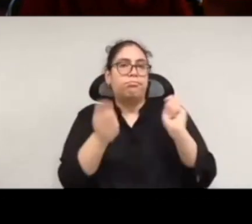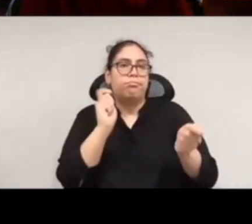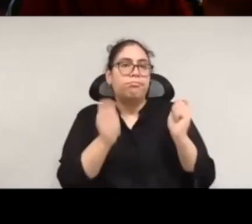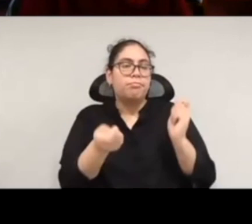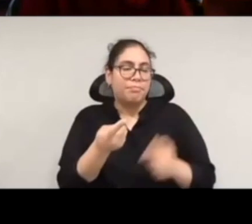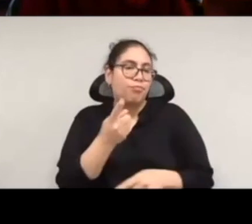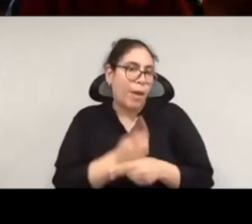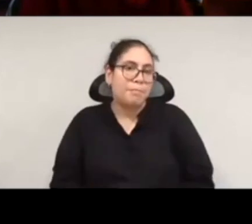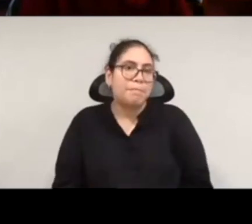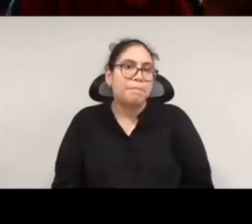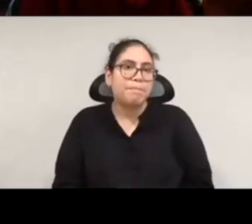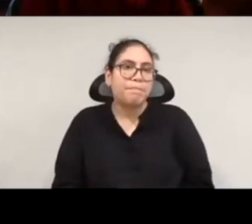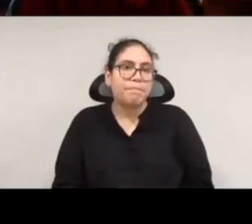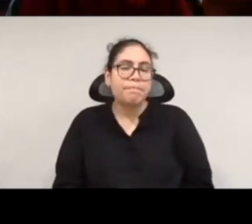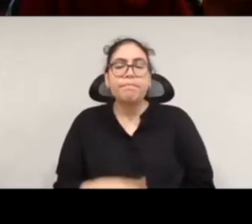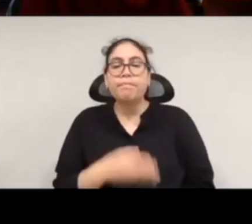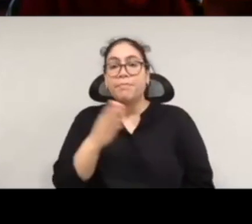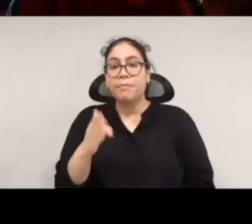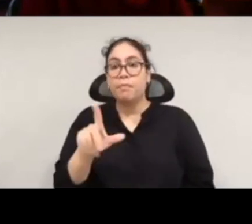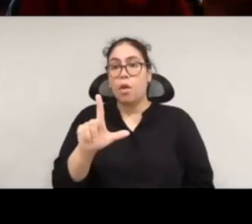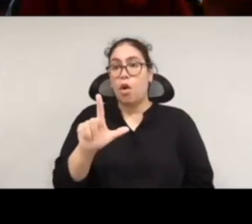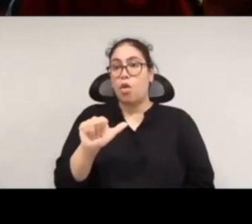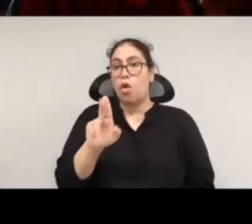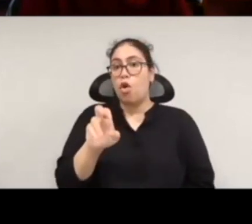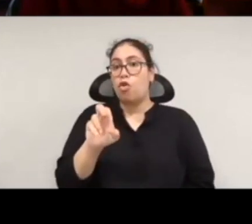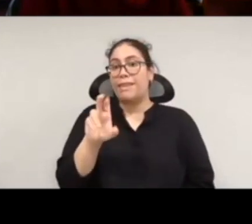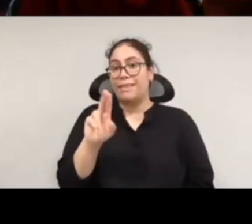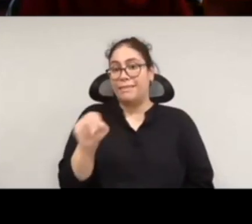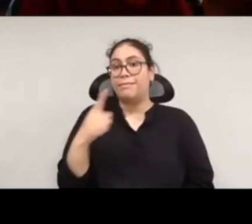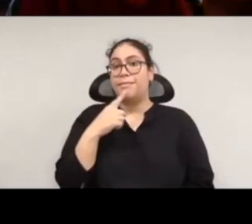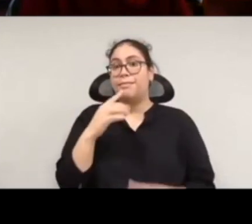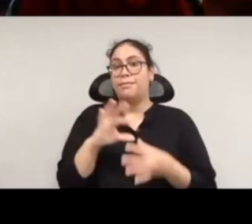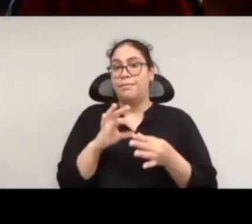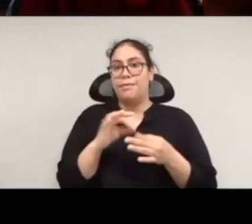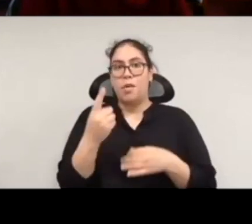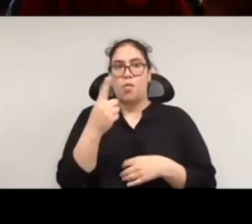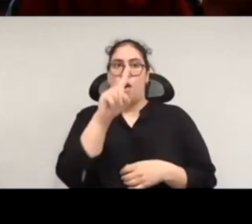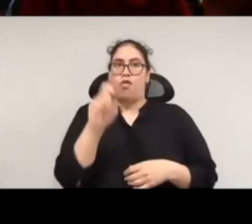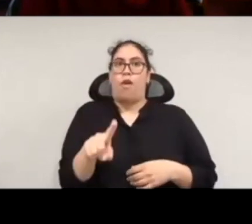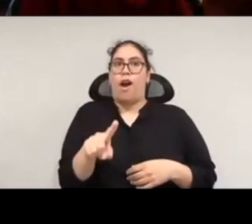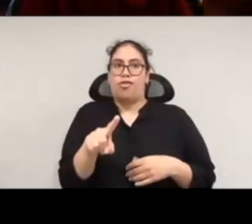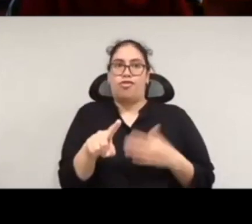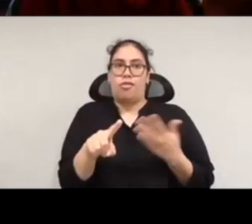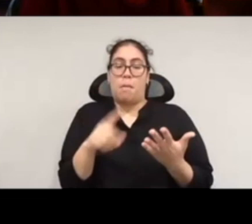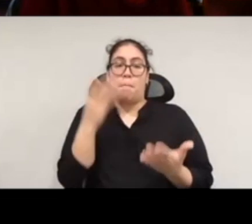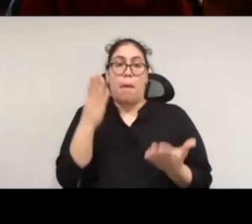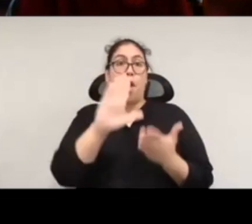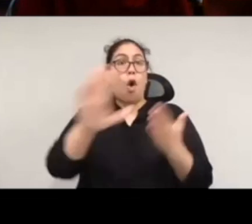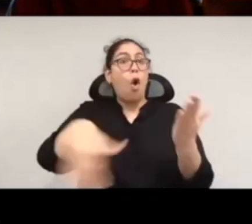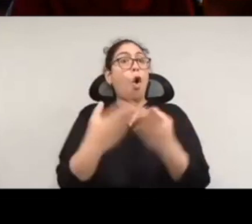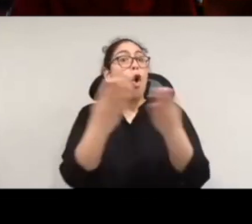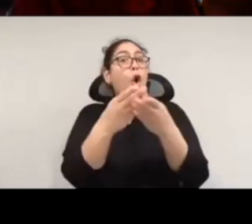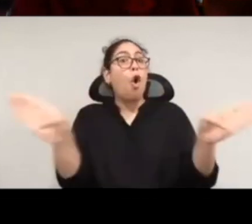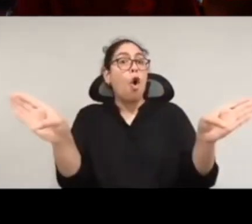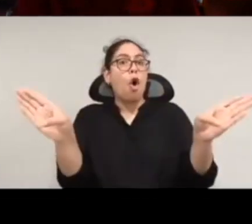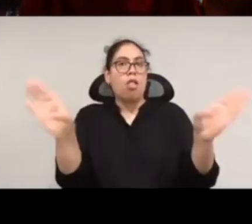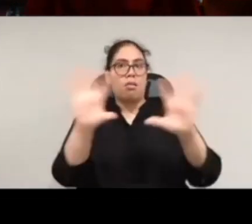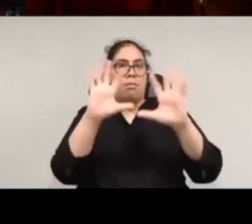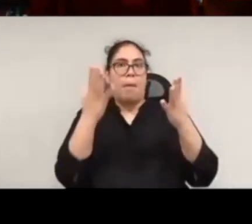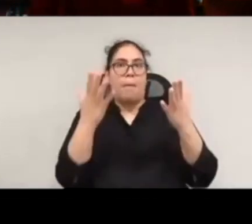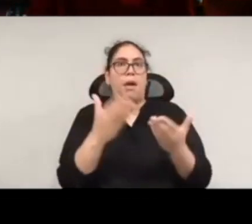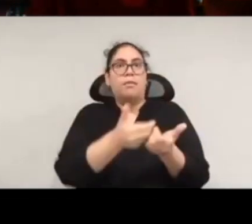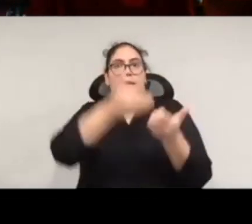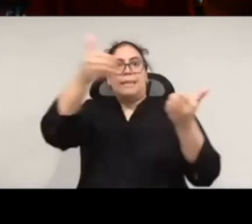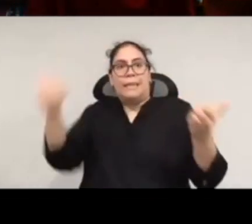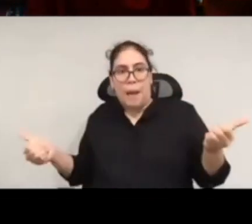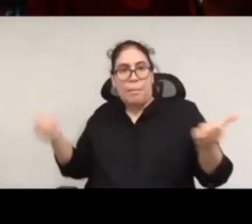So we have one question, which I know could be a whole panel in and of itself. But how would